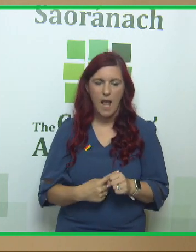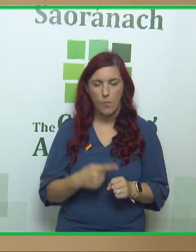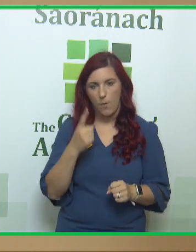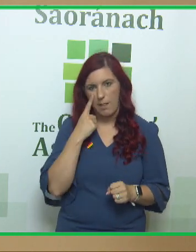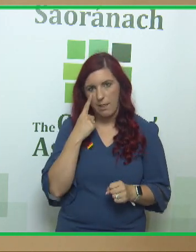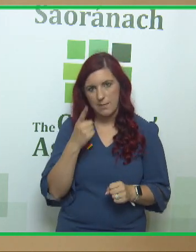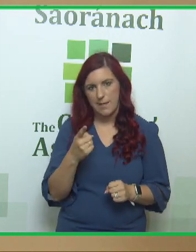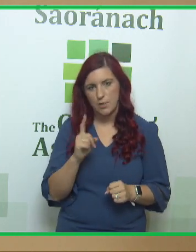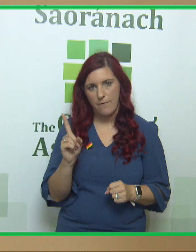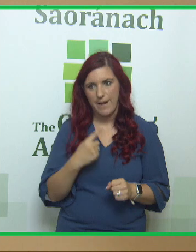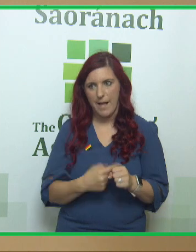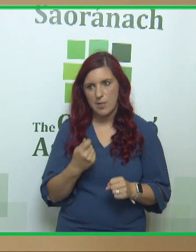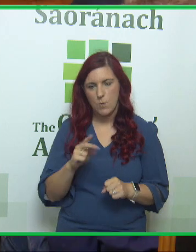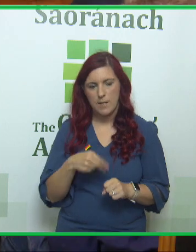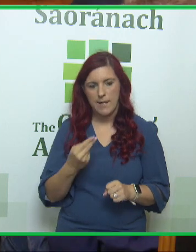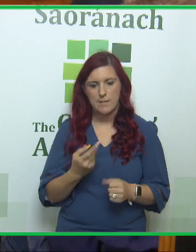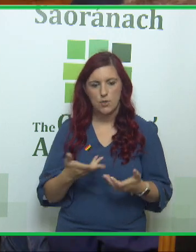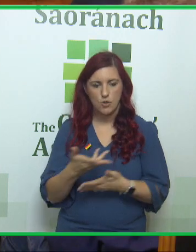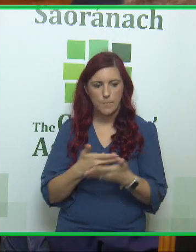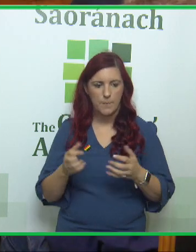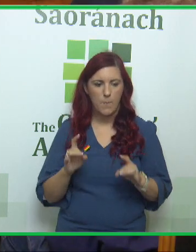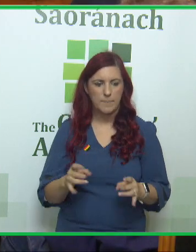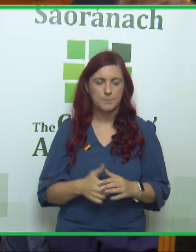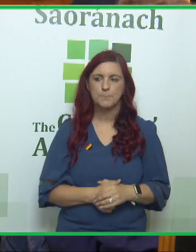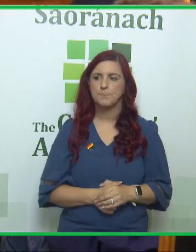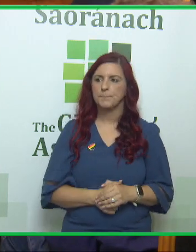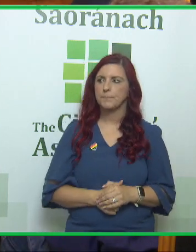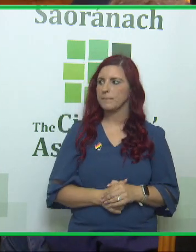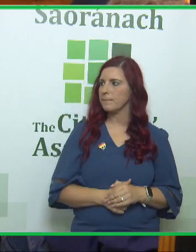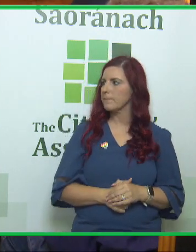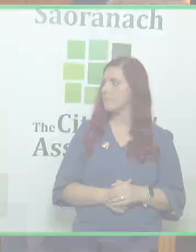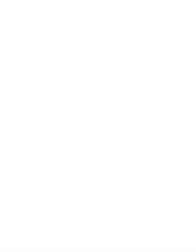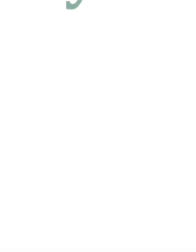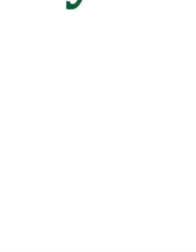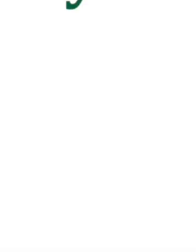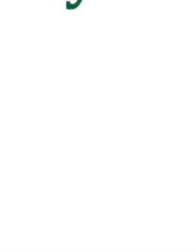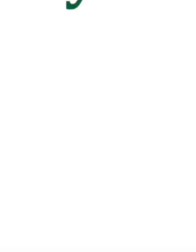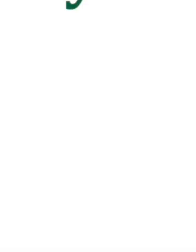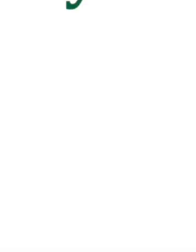next discussion as well, and thanks to our panellists. Yeah.